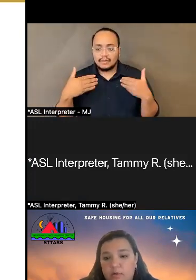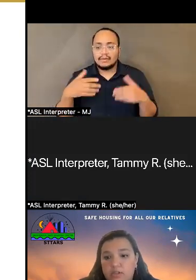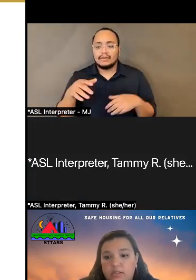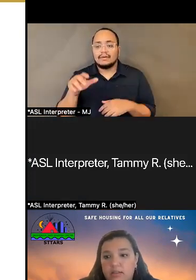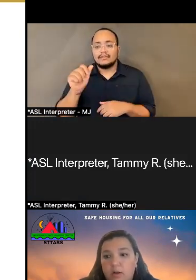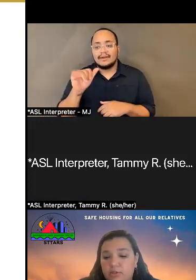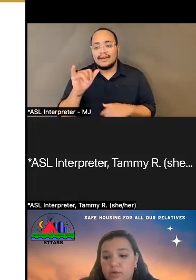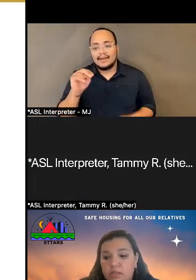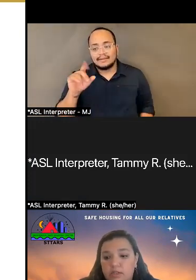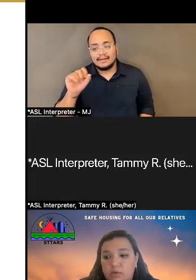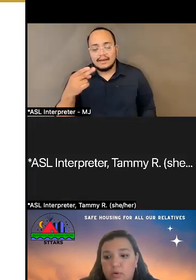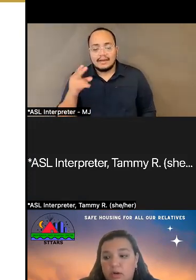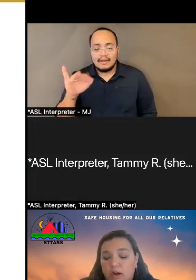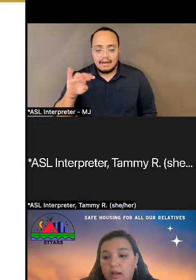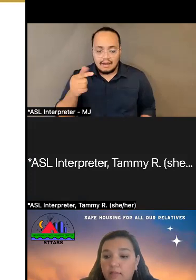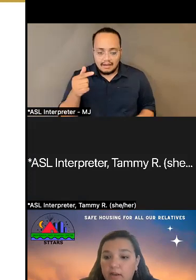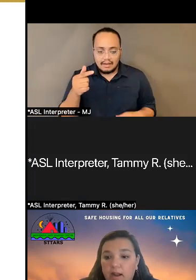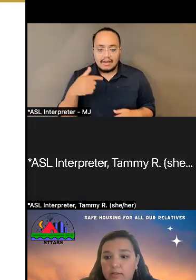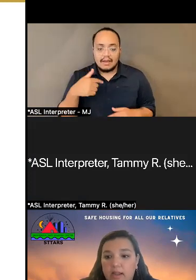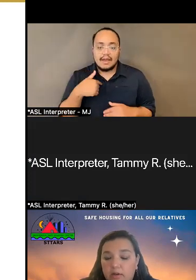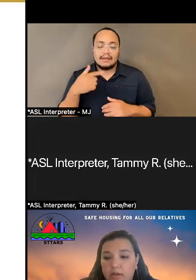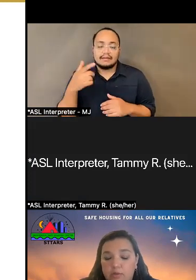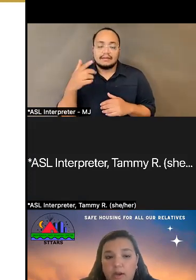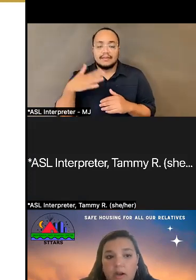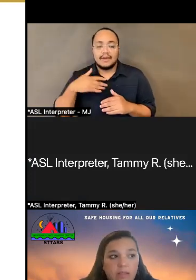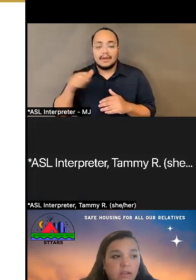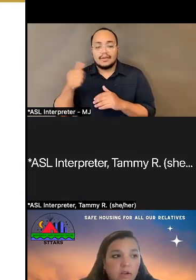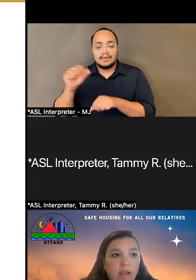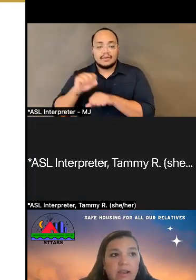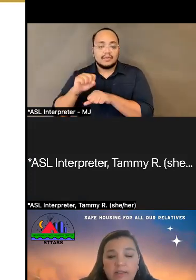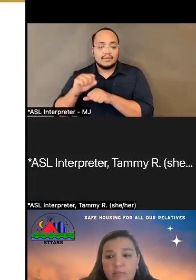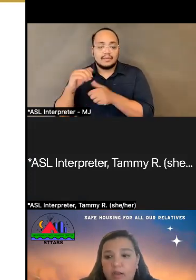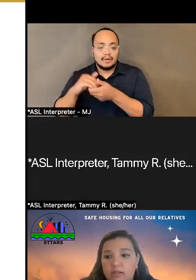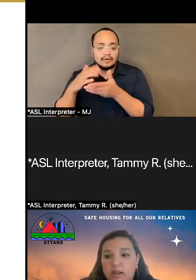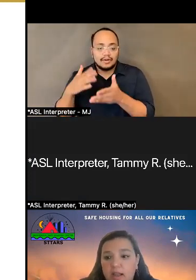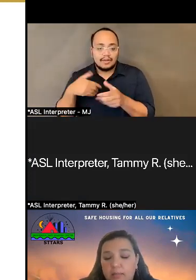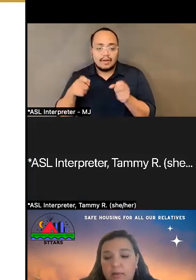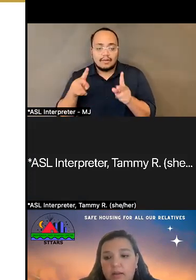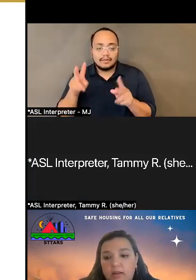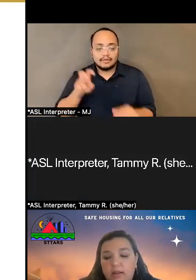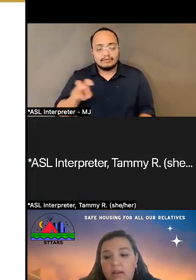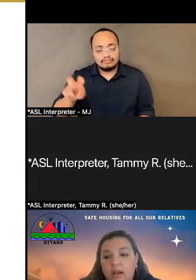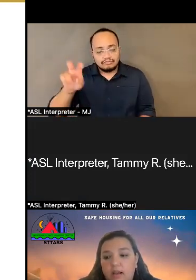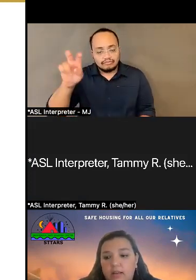on this project, had the opportunity to tour Covenant House in Anchorage, where, at any given point in time,